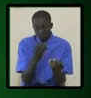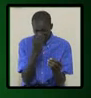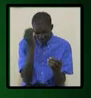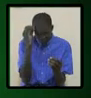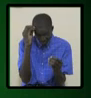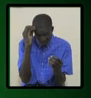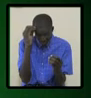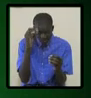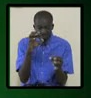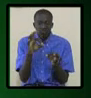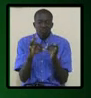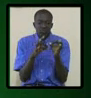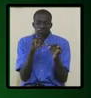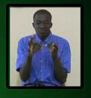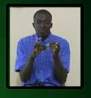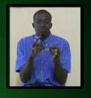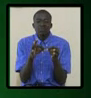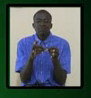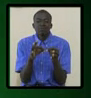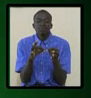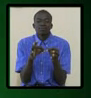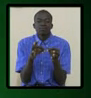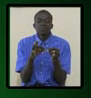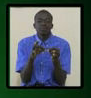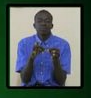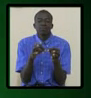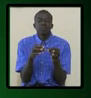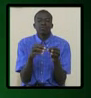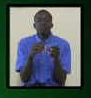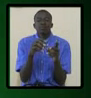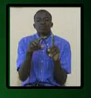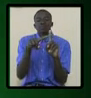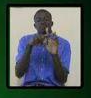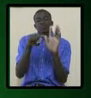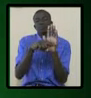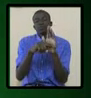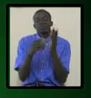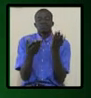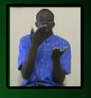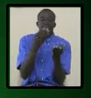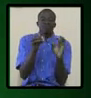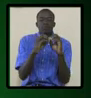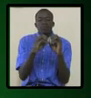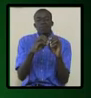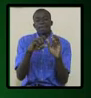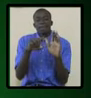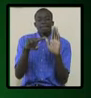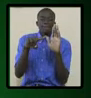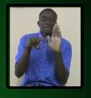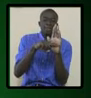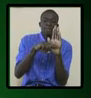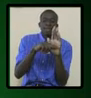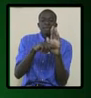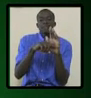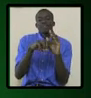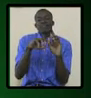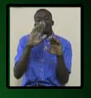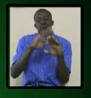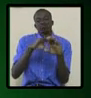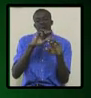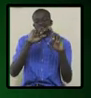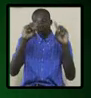to explain charge by the imbalance of electrons and protons known as static